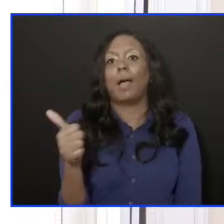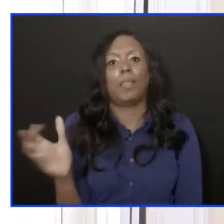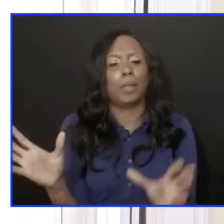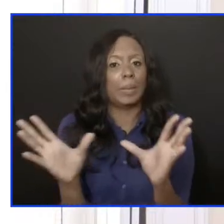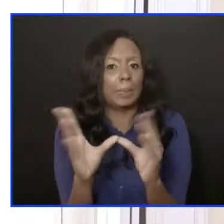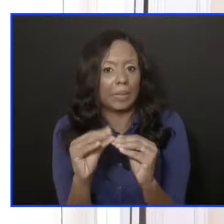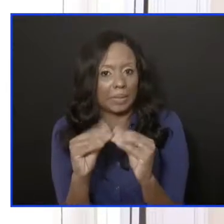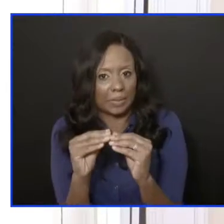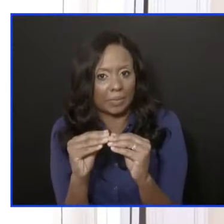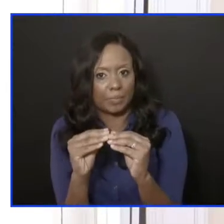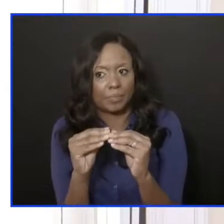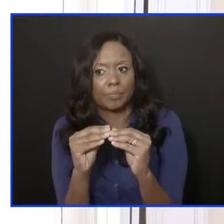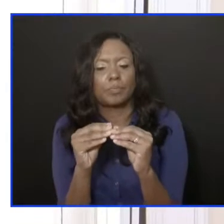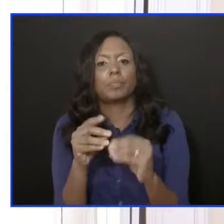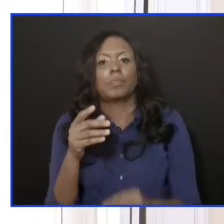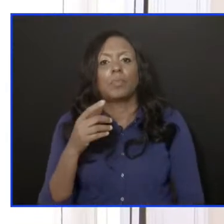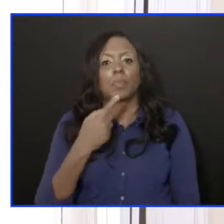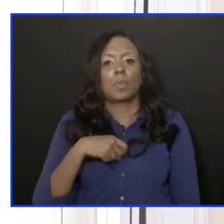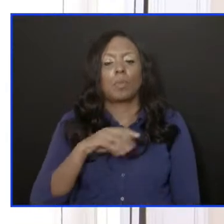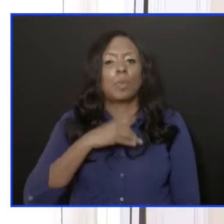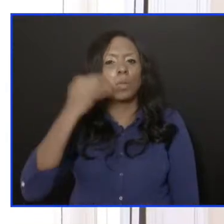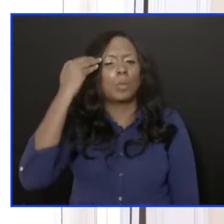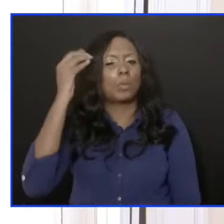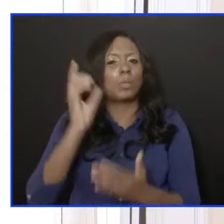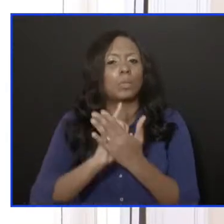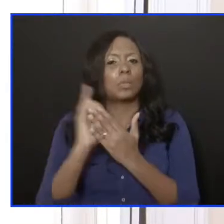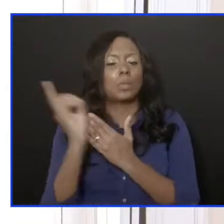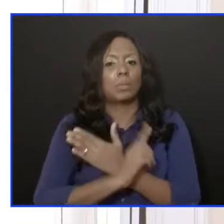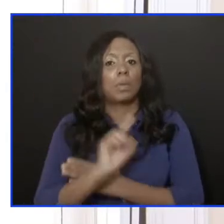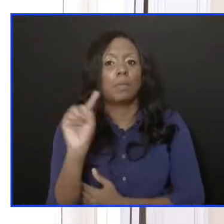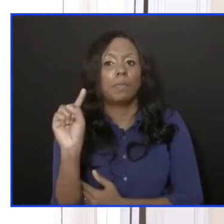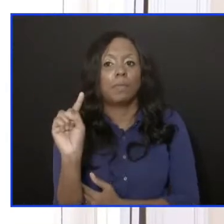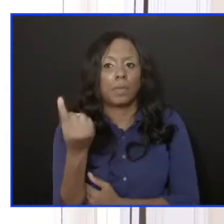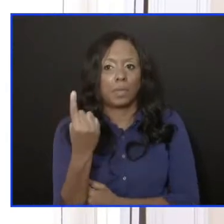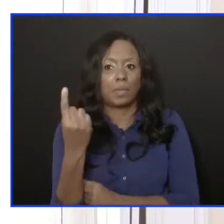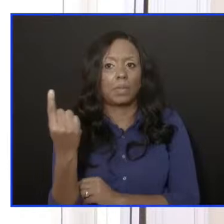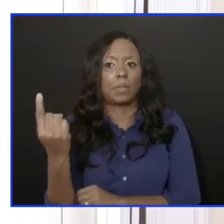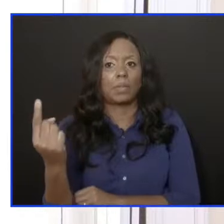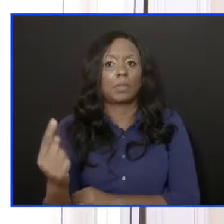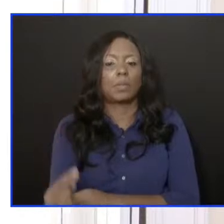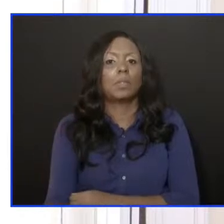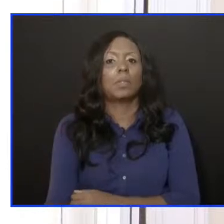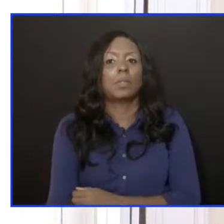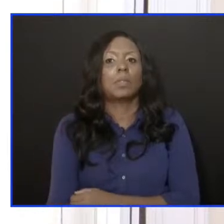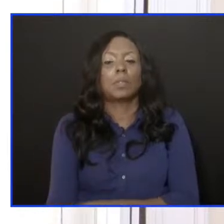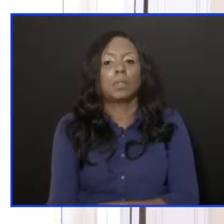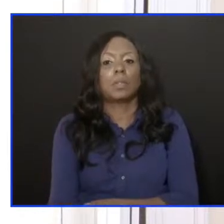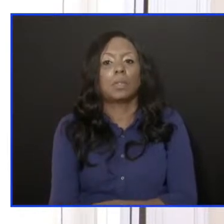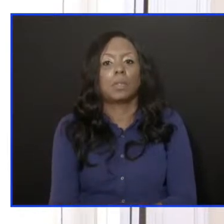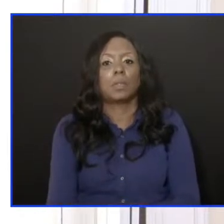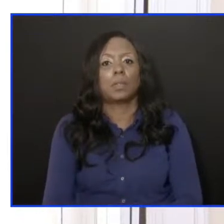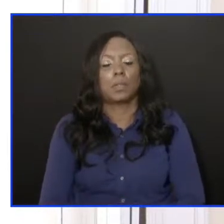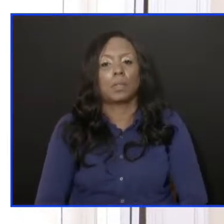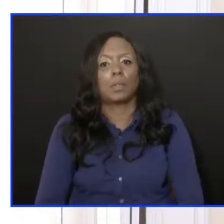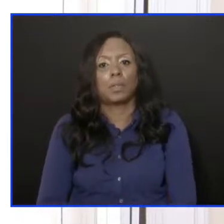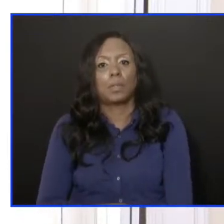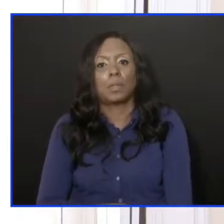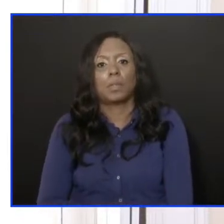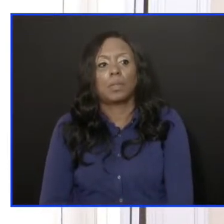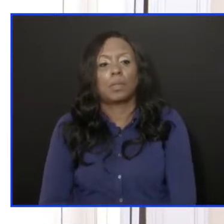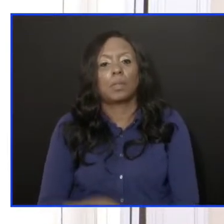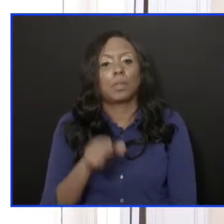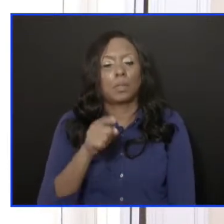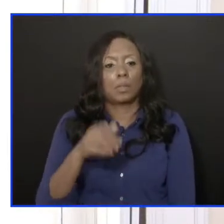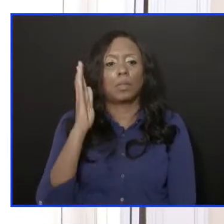We know that we are targeting the 1st of December for the commencement of them all, and to that extent, therefore, you